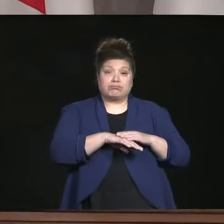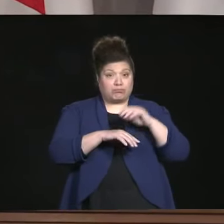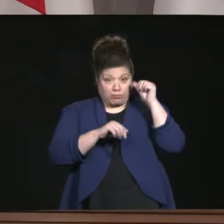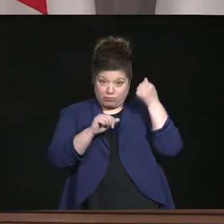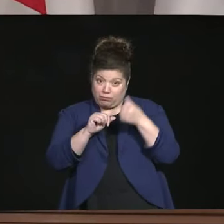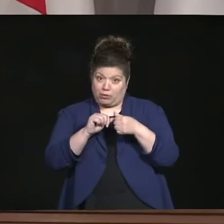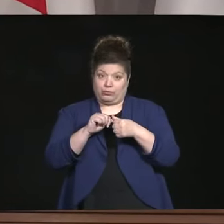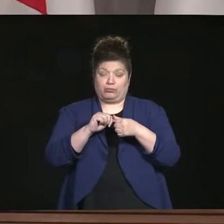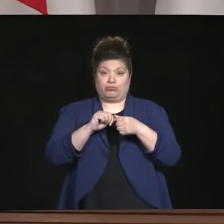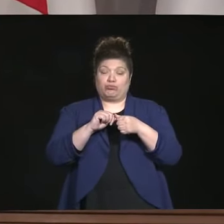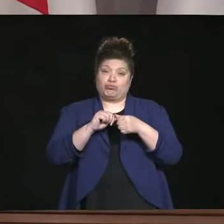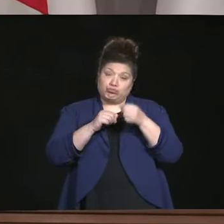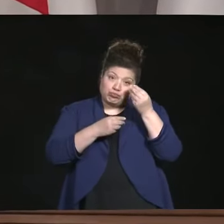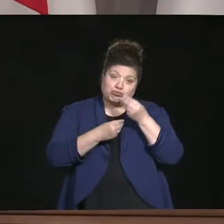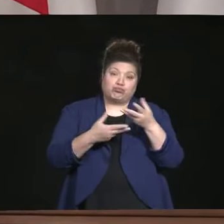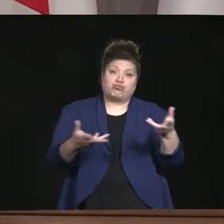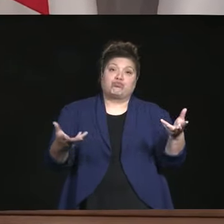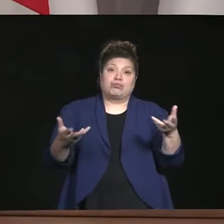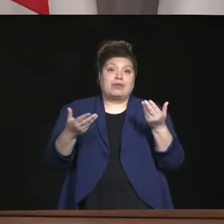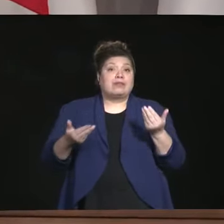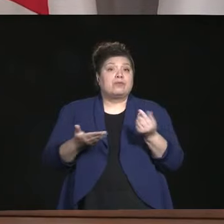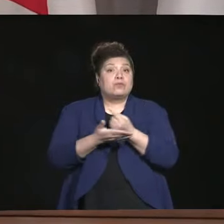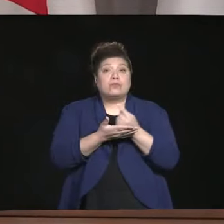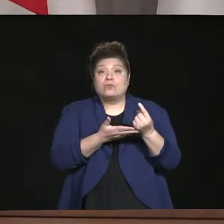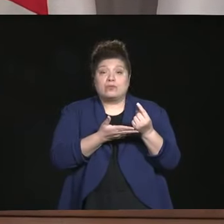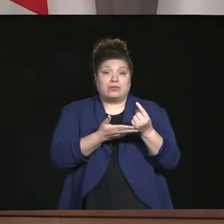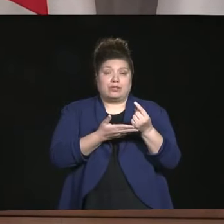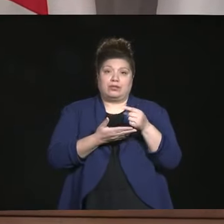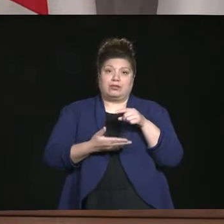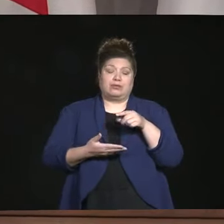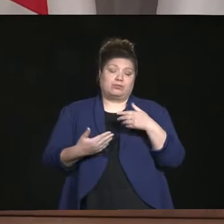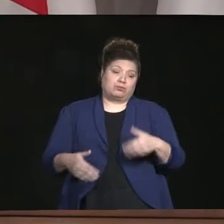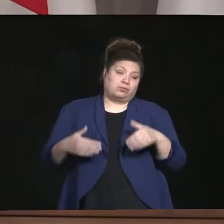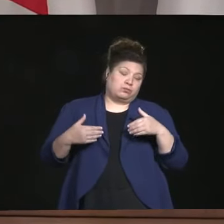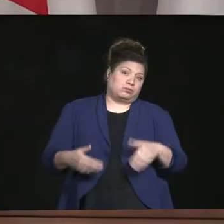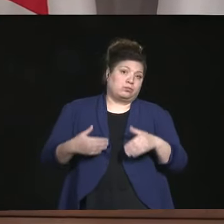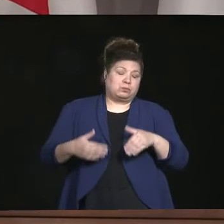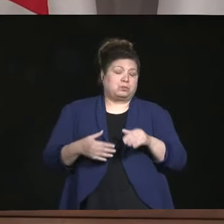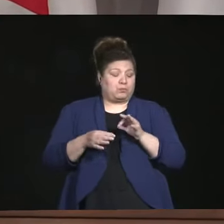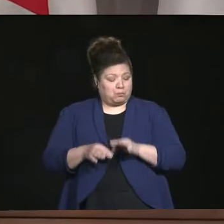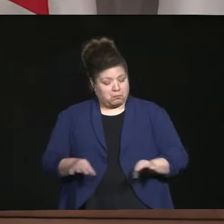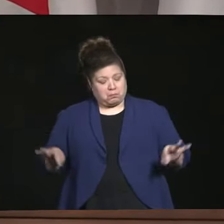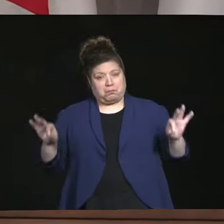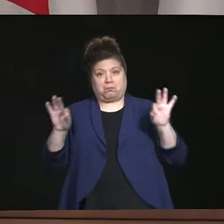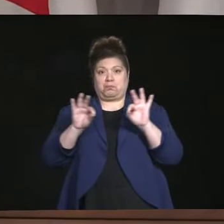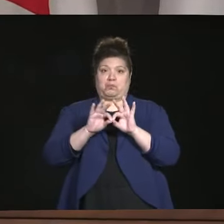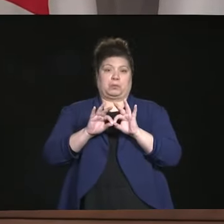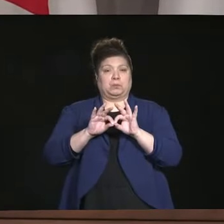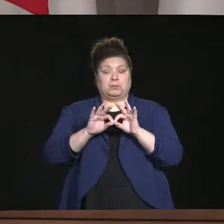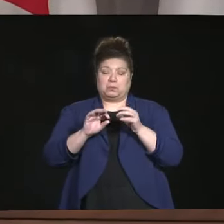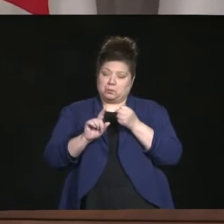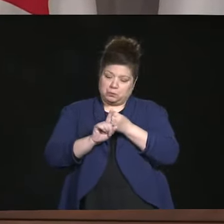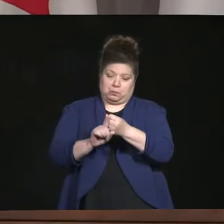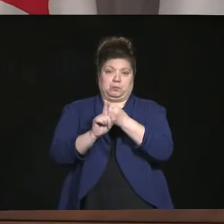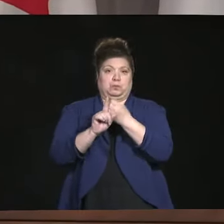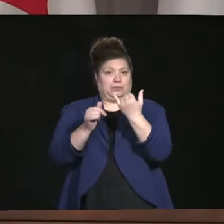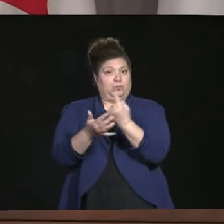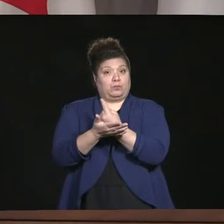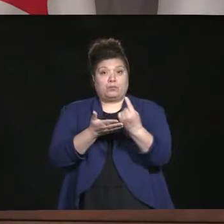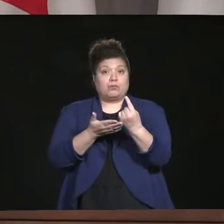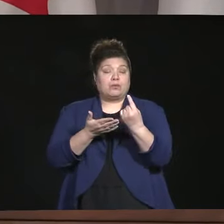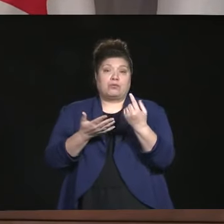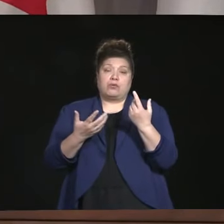this week is a truly critical week for our country in the fight against the